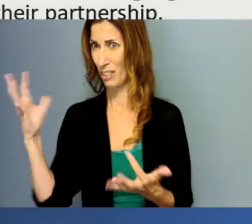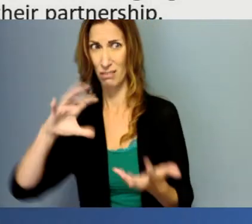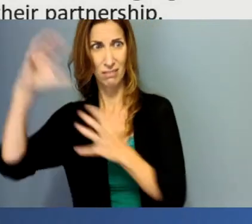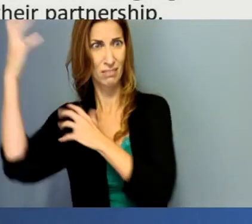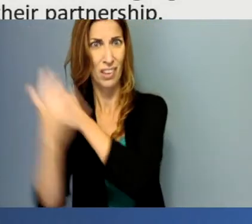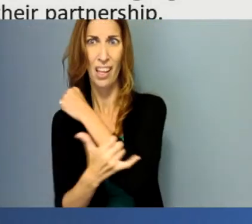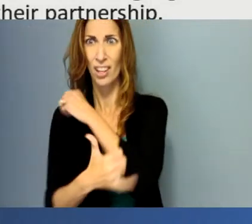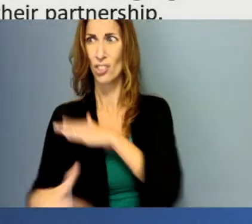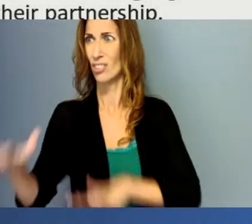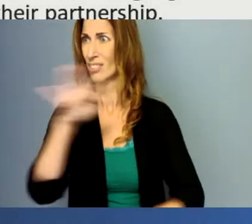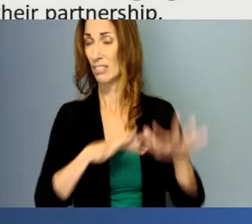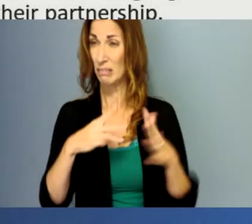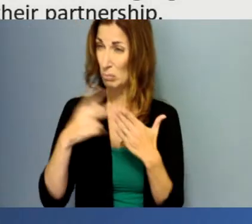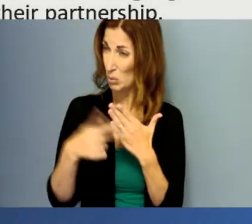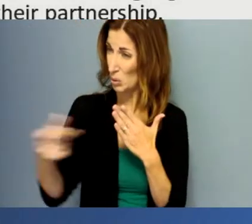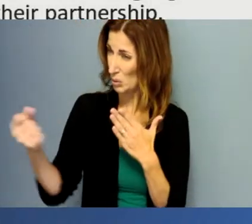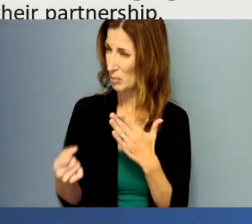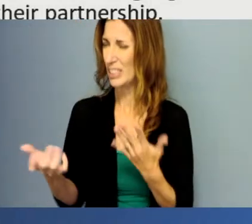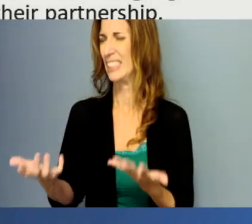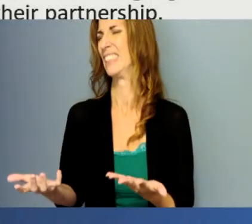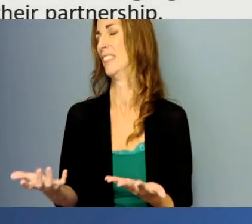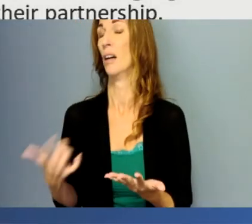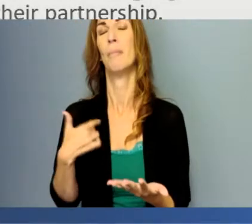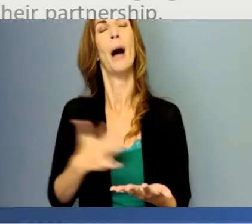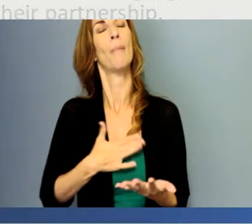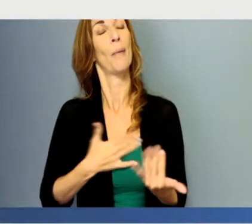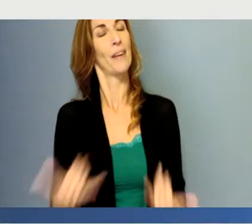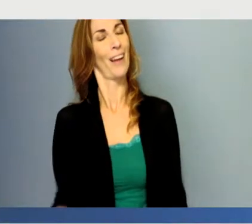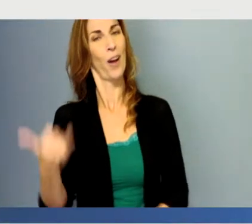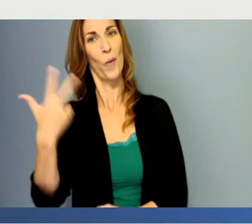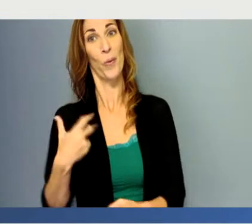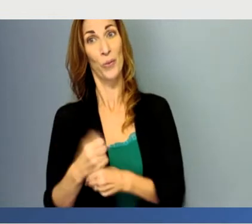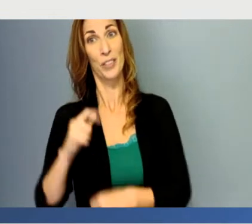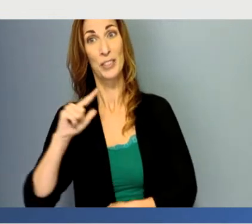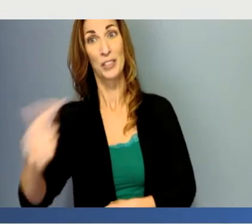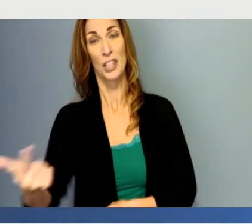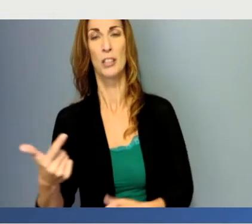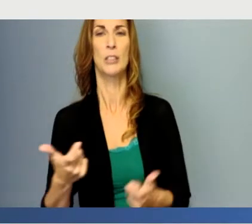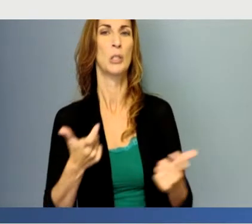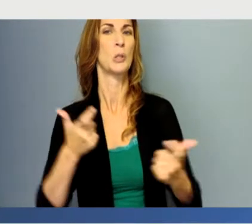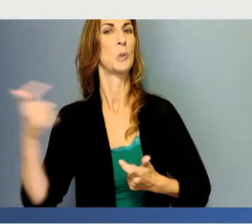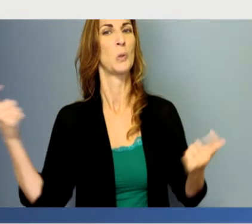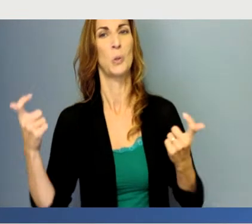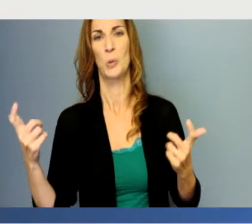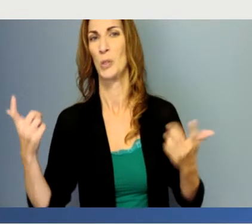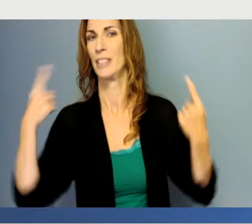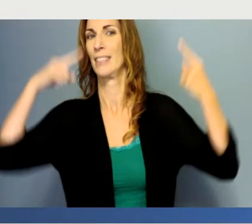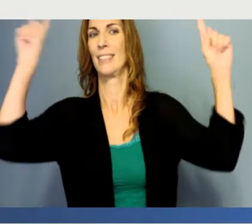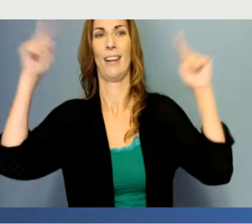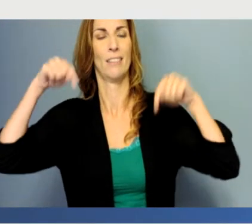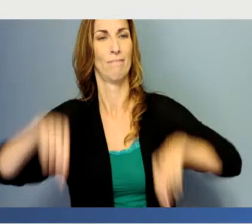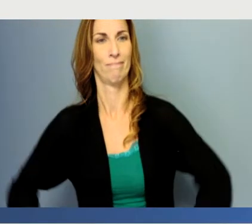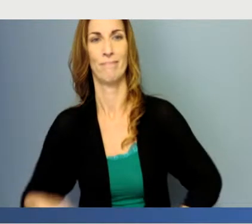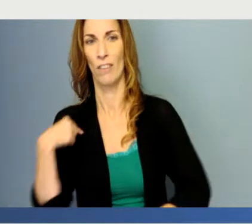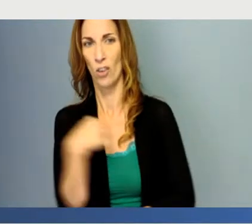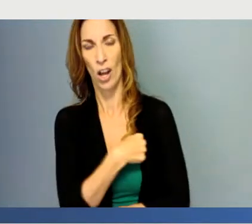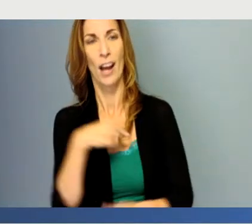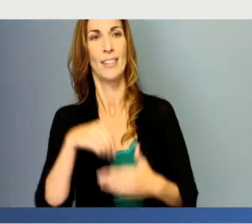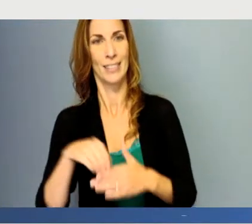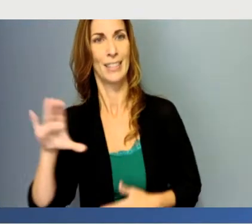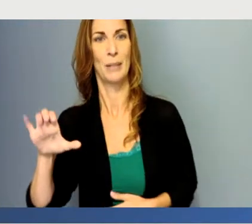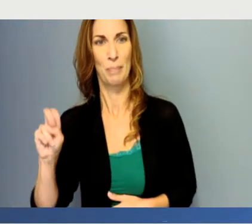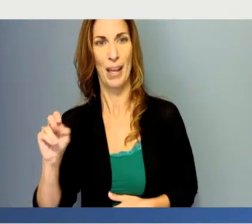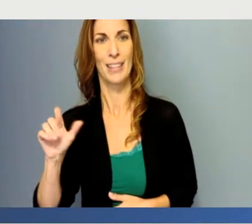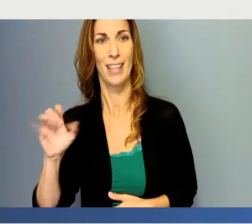program. But I'm very glad to say 3 years later, it's been a huge success in Bensalem and in the County of